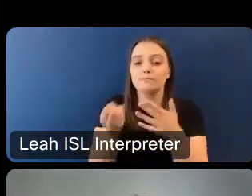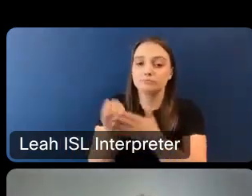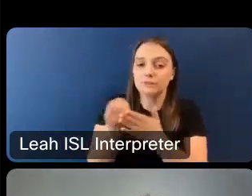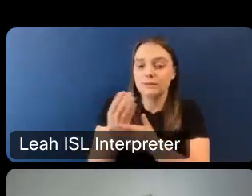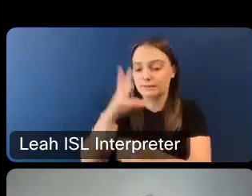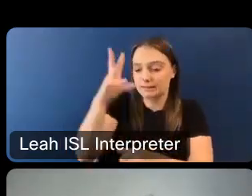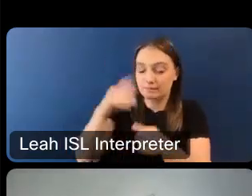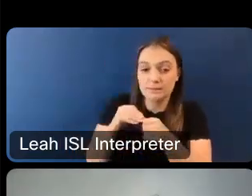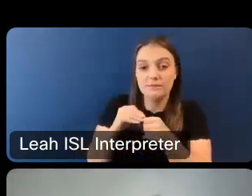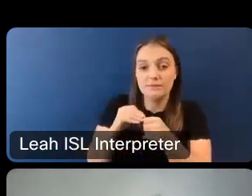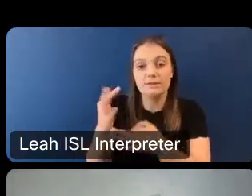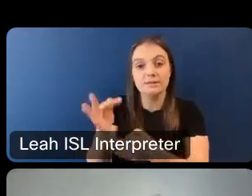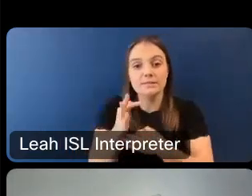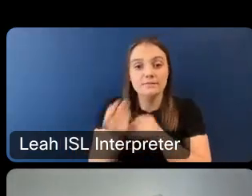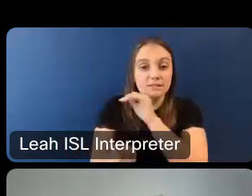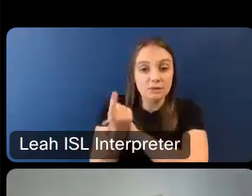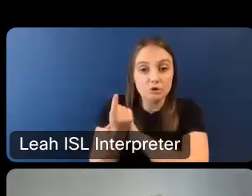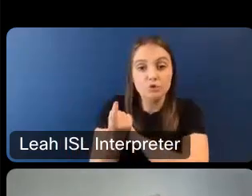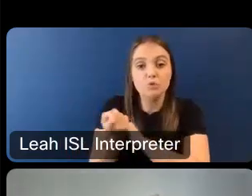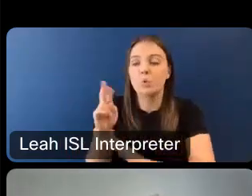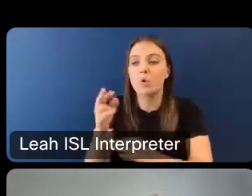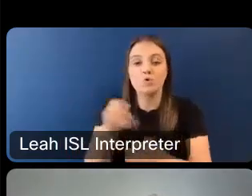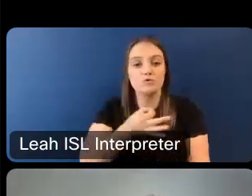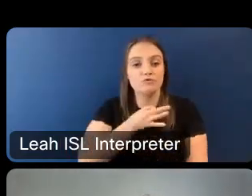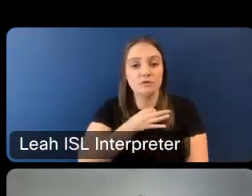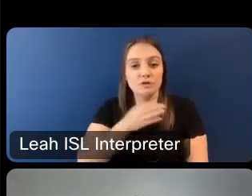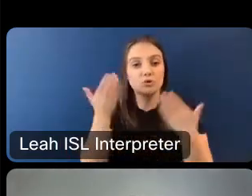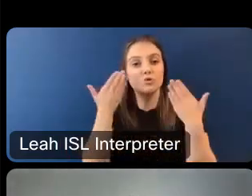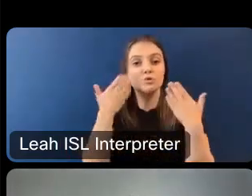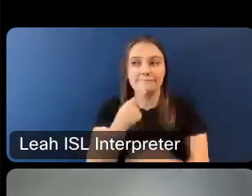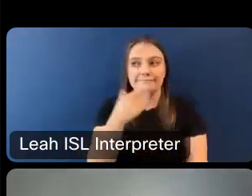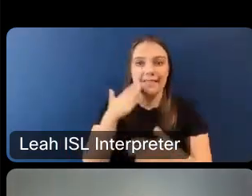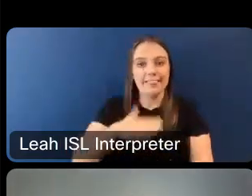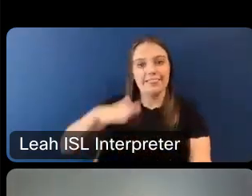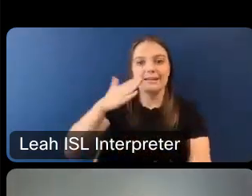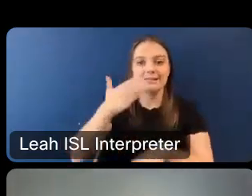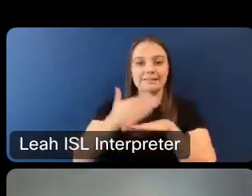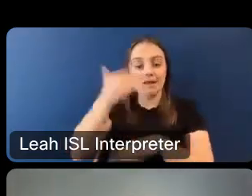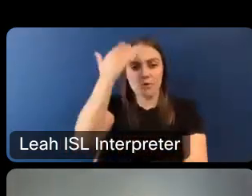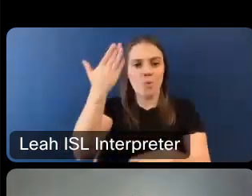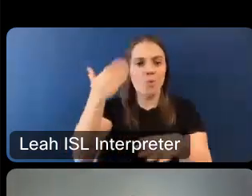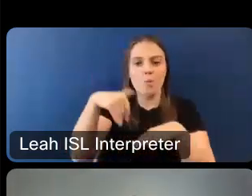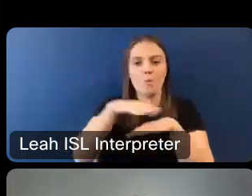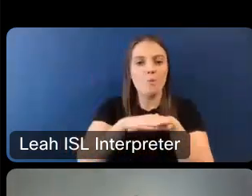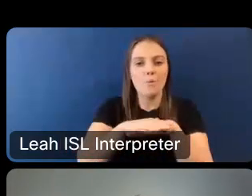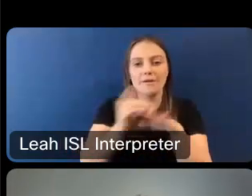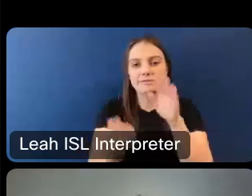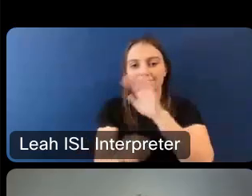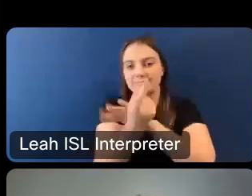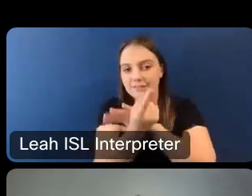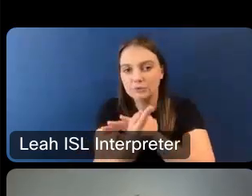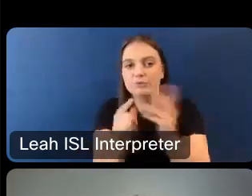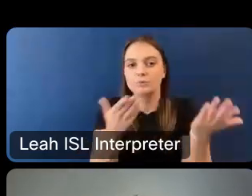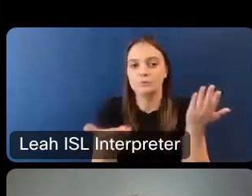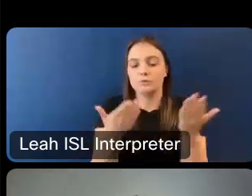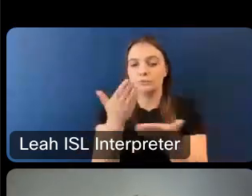or safety risk. Again, signposting staff to information and highlighting some of the risks around it. We're very